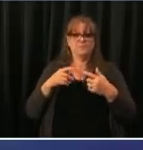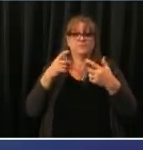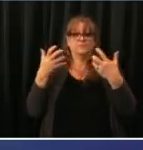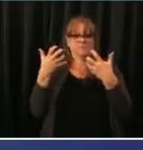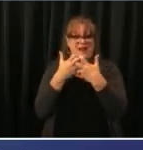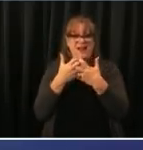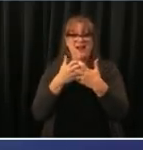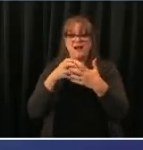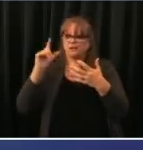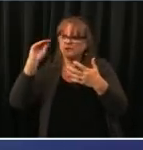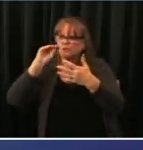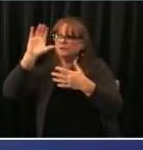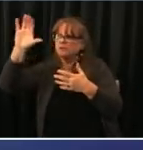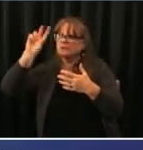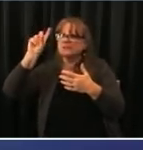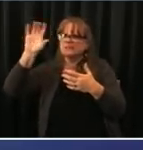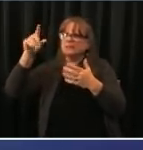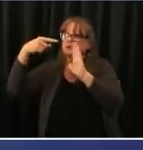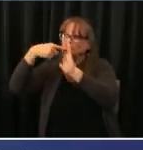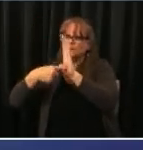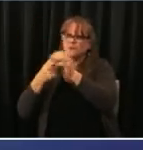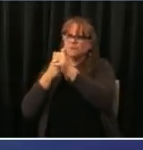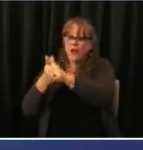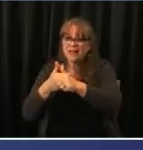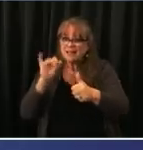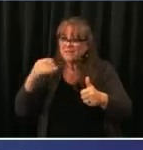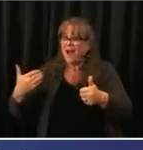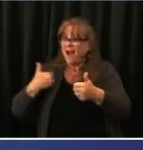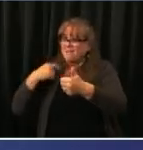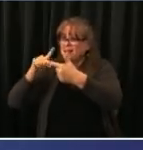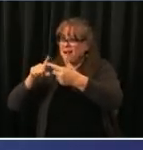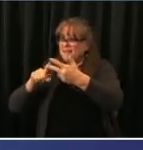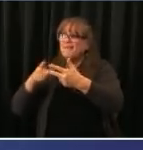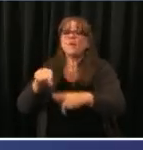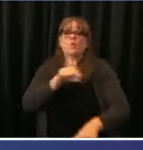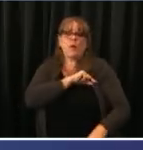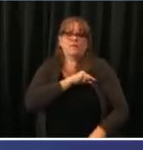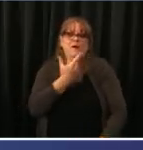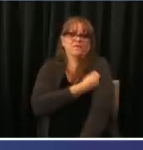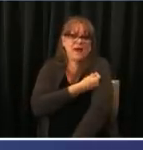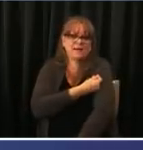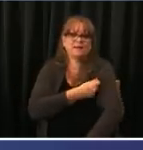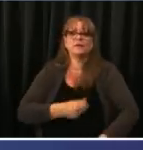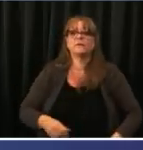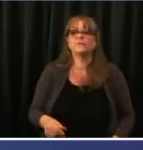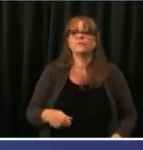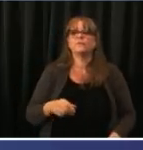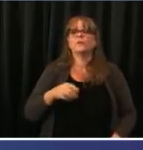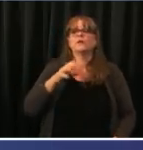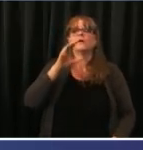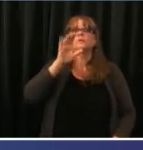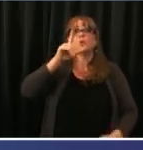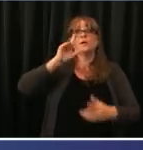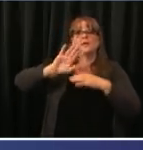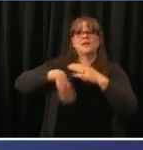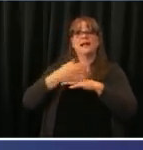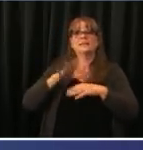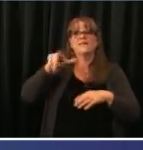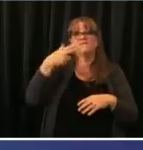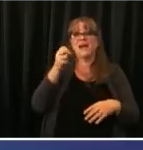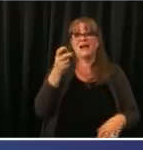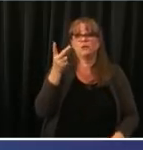to substantially greater risk. We also, in Phase 2, expect that we will soon, in early March, be expanding eligibility